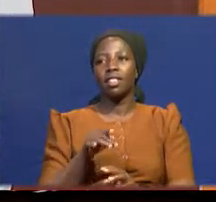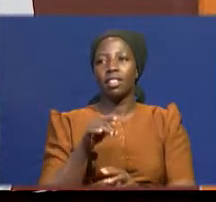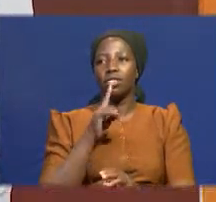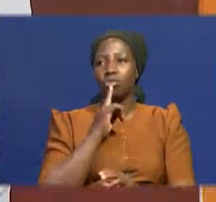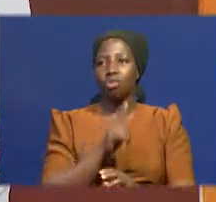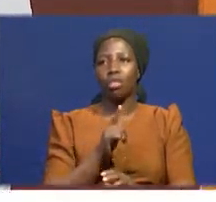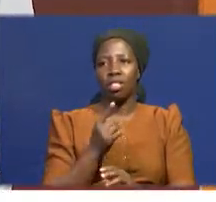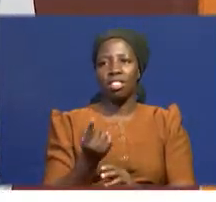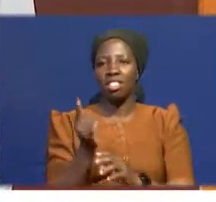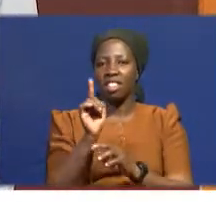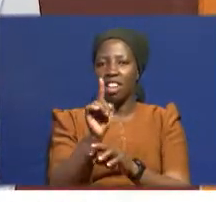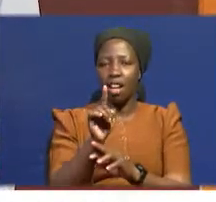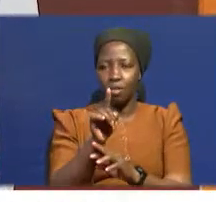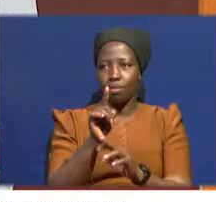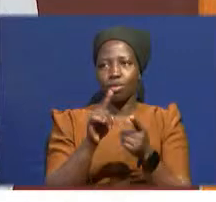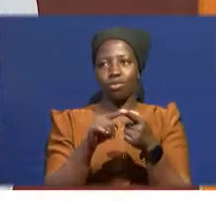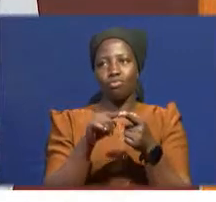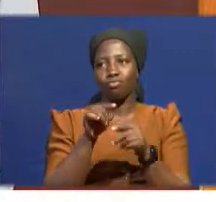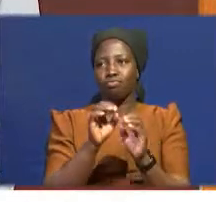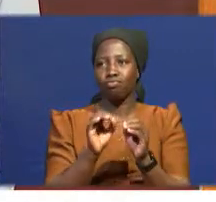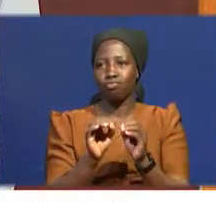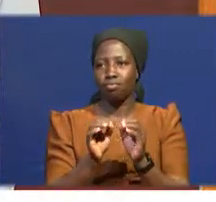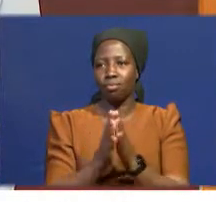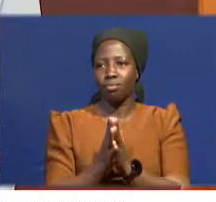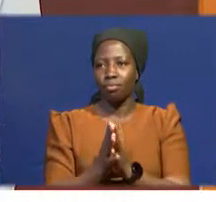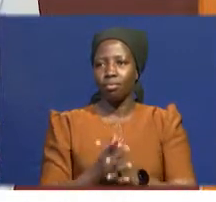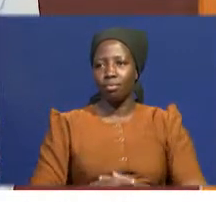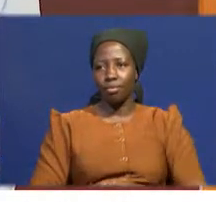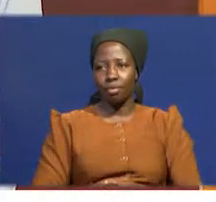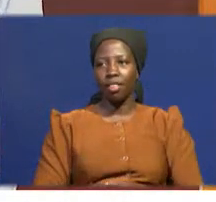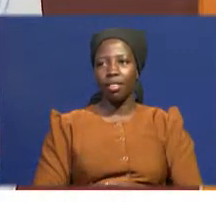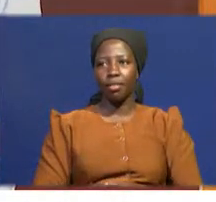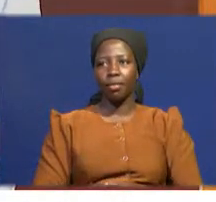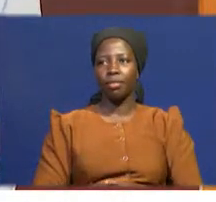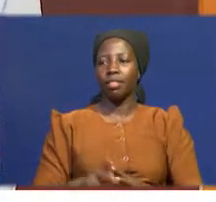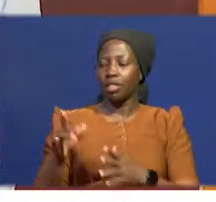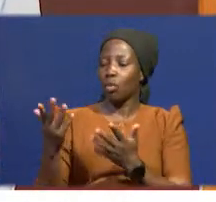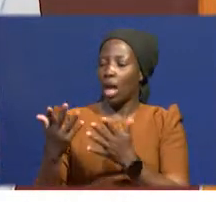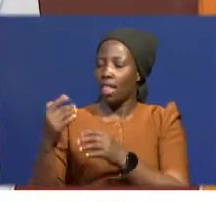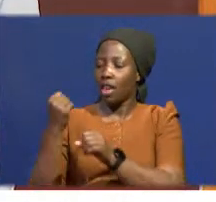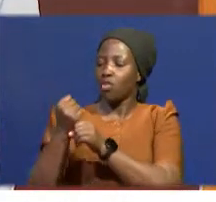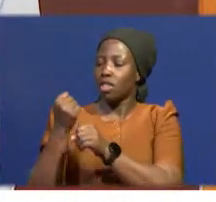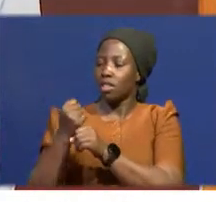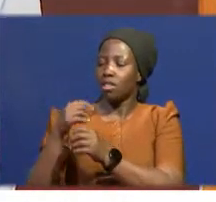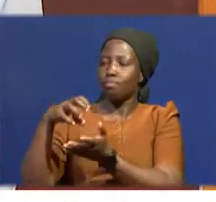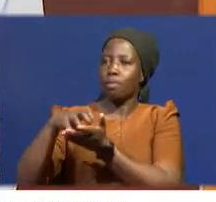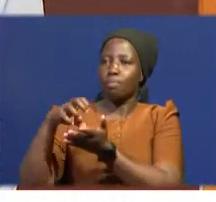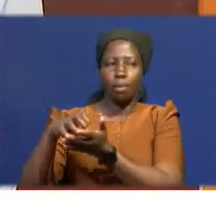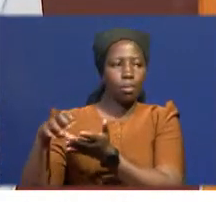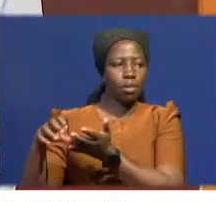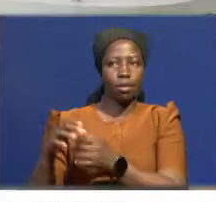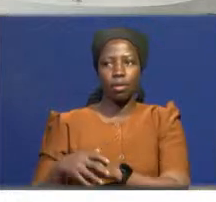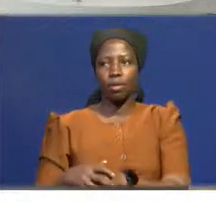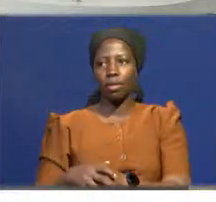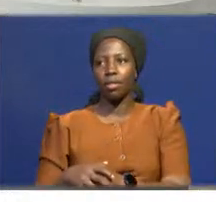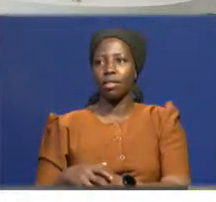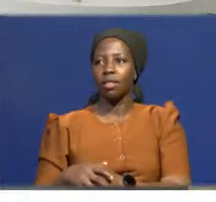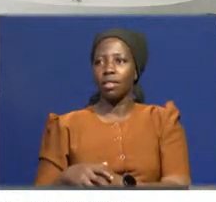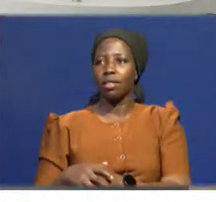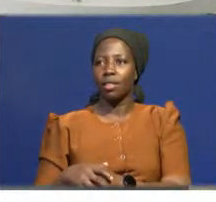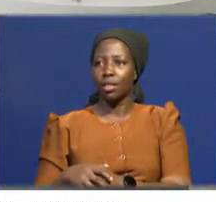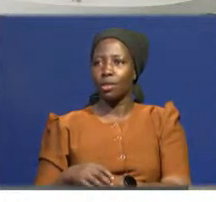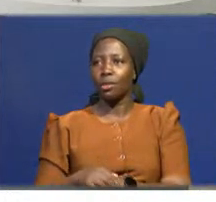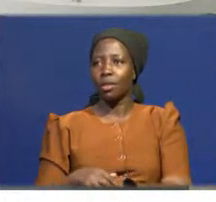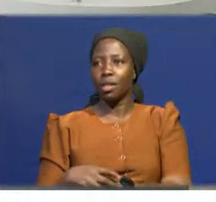doesn't really count, but it's worth watching. And it's where they're doing ranking, eh? Correct. Mandatory for the P1, they have to do 3 loops.